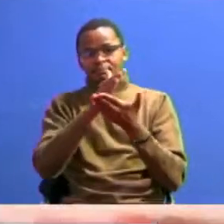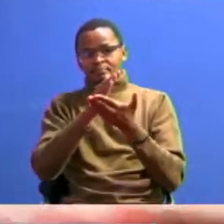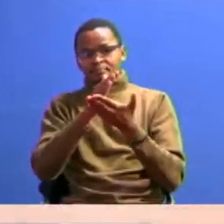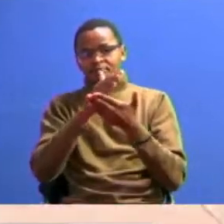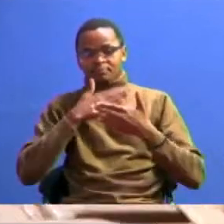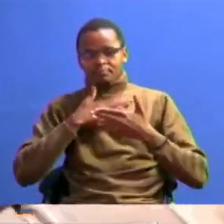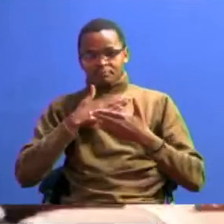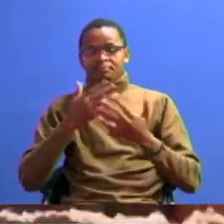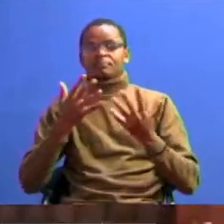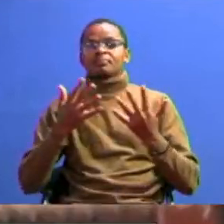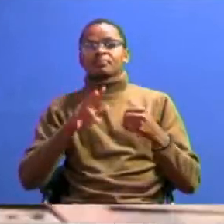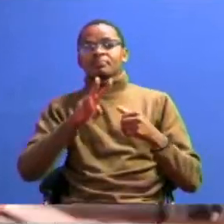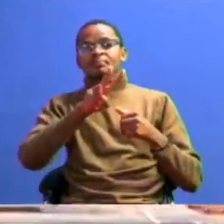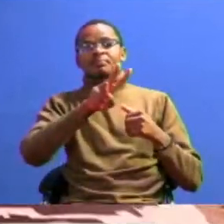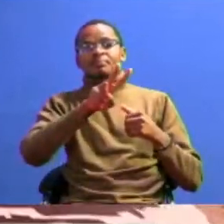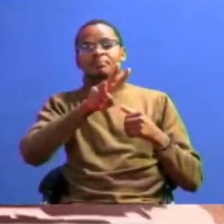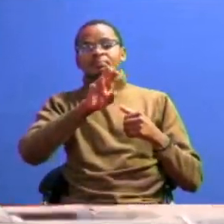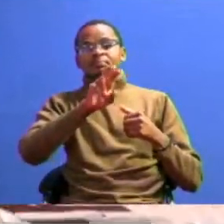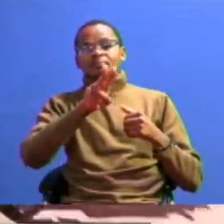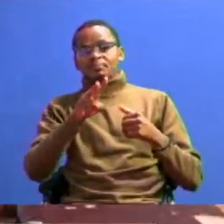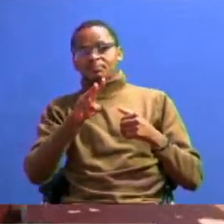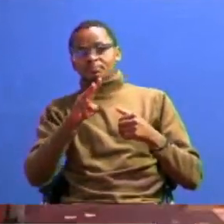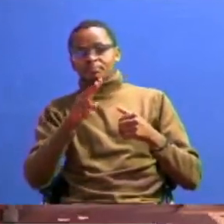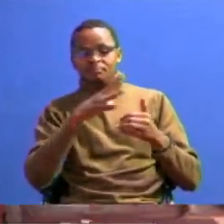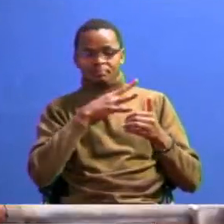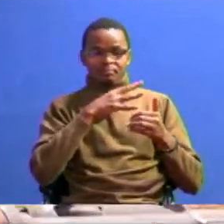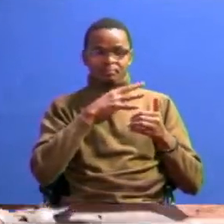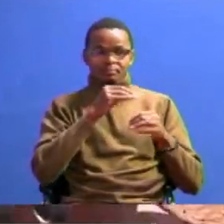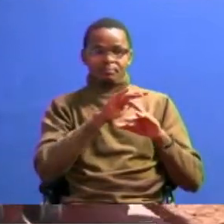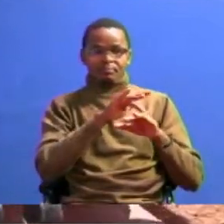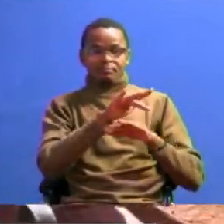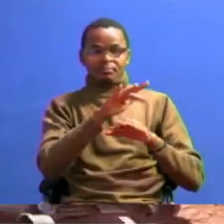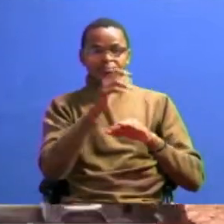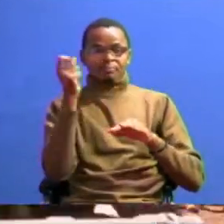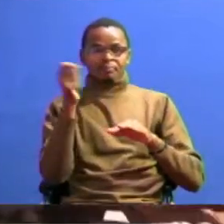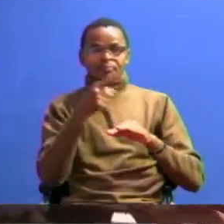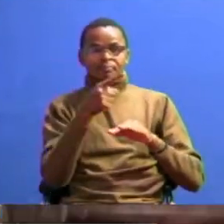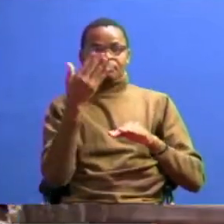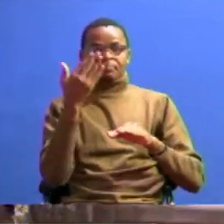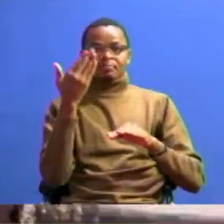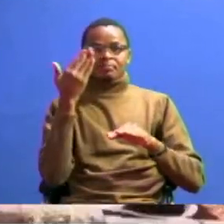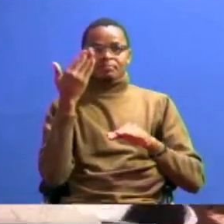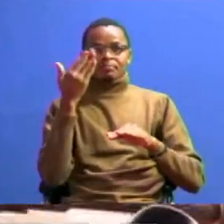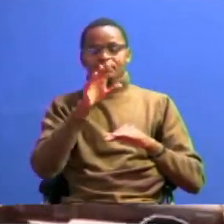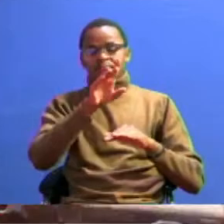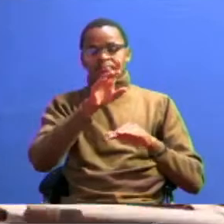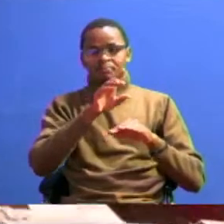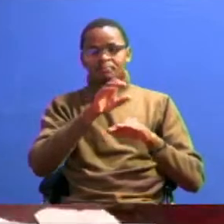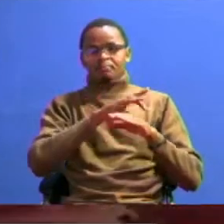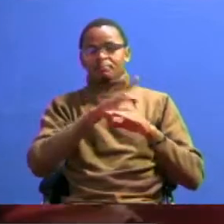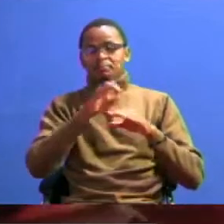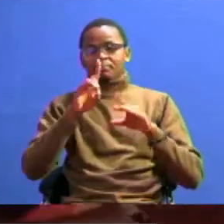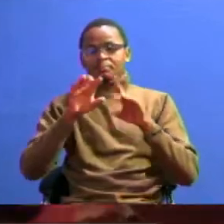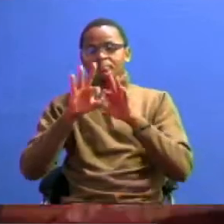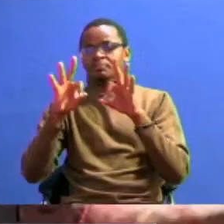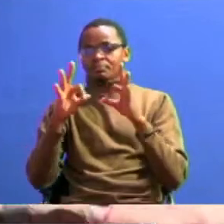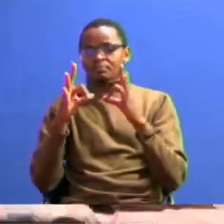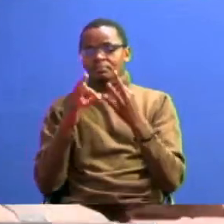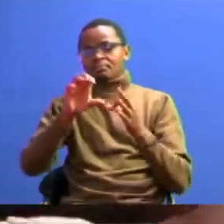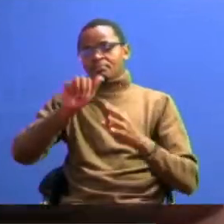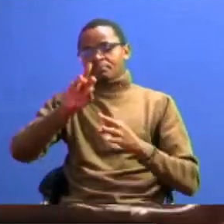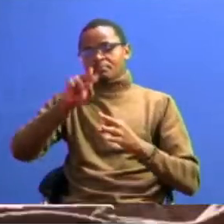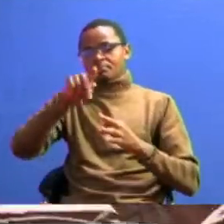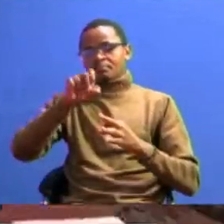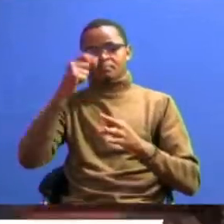Samburu, where some 2,000 families were displaced last month. The displaced families moved to camps, hoping